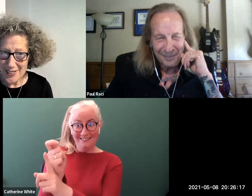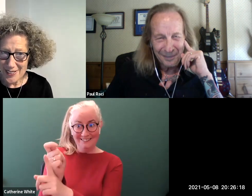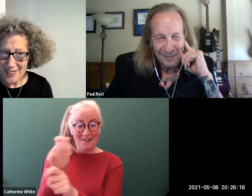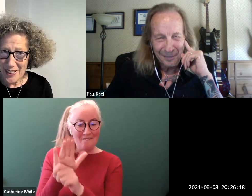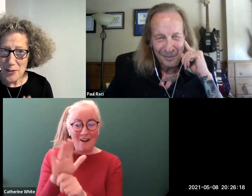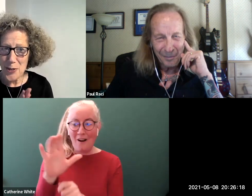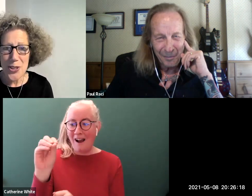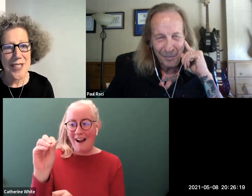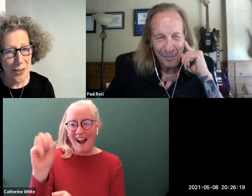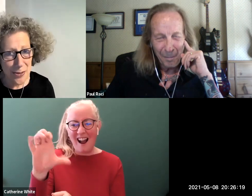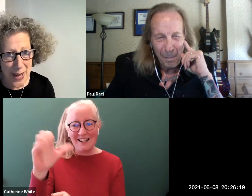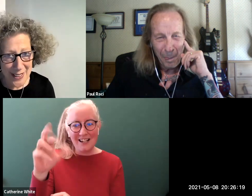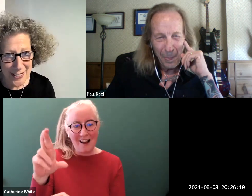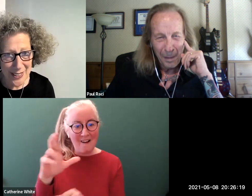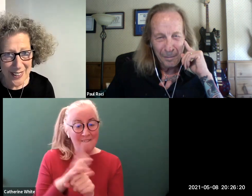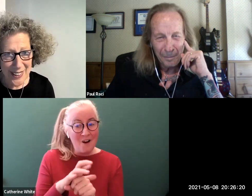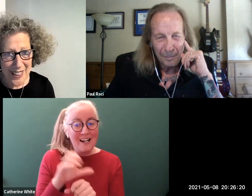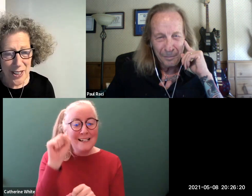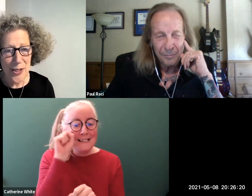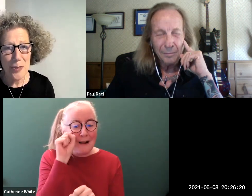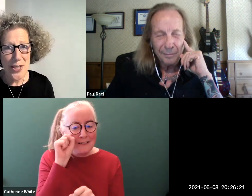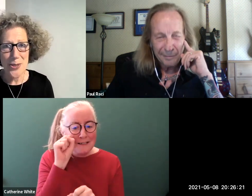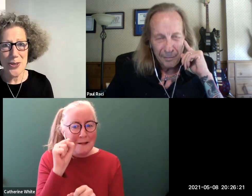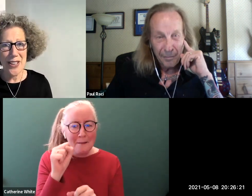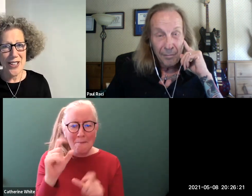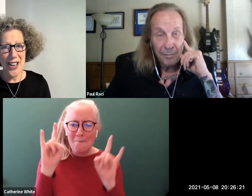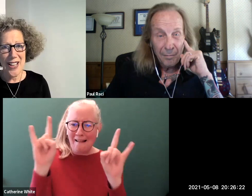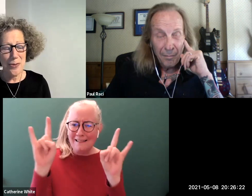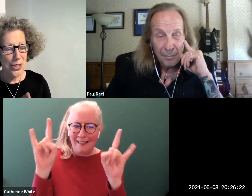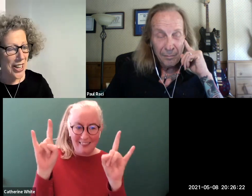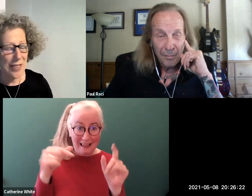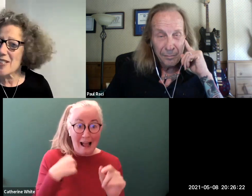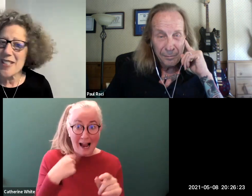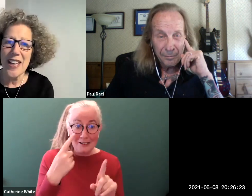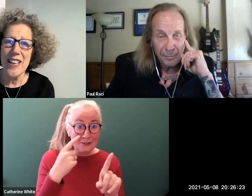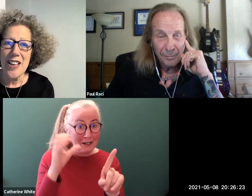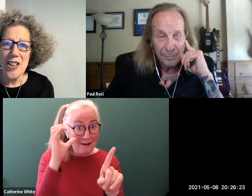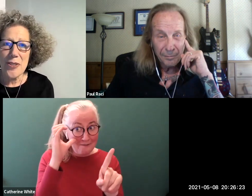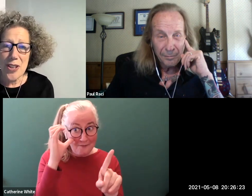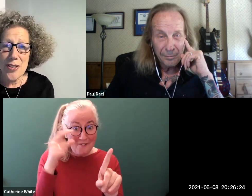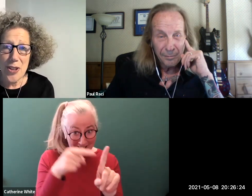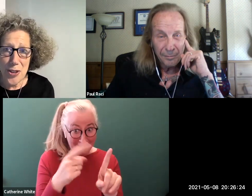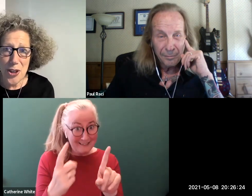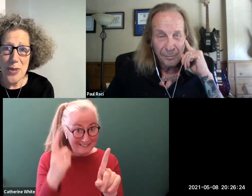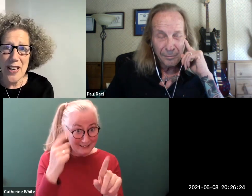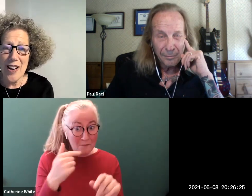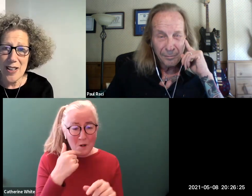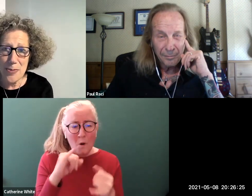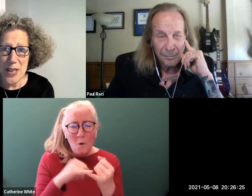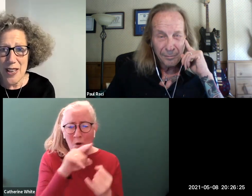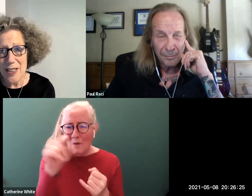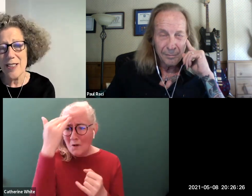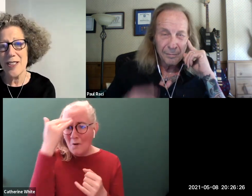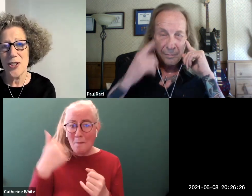Oscar for The Sound of Metal, a film I saw the other night, which I have to say, for those of you who know me, I